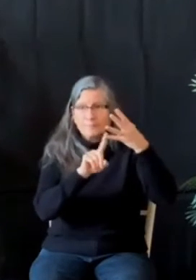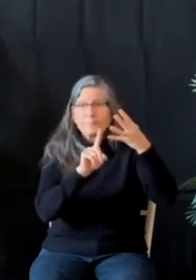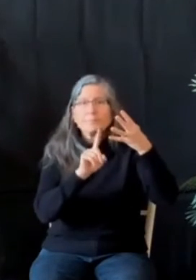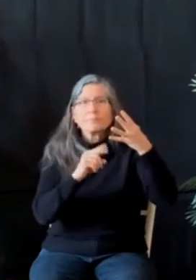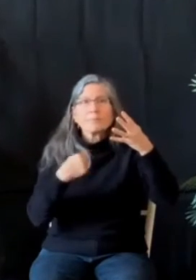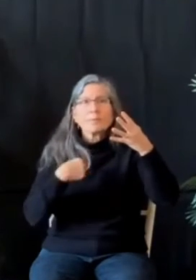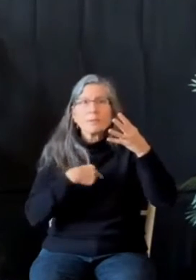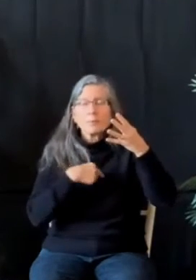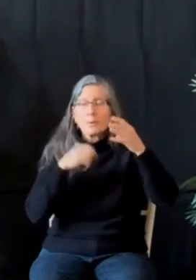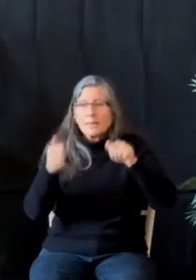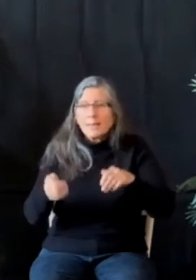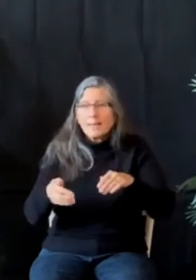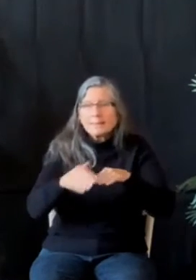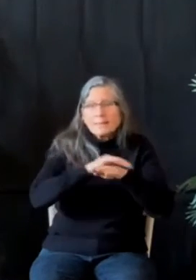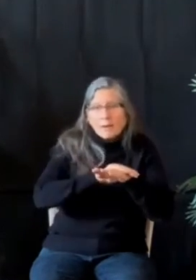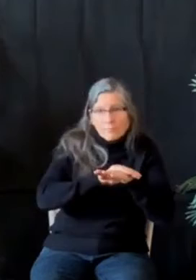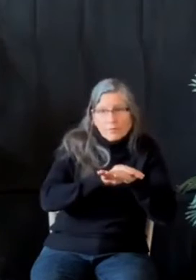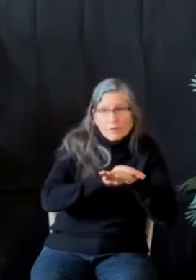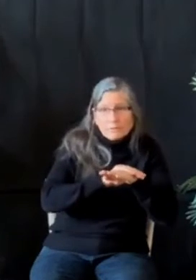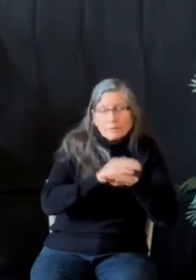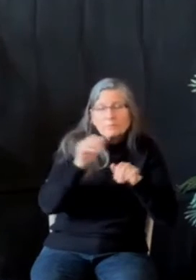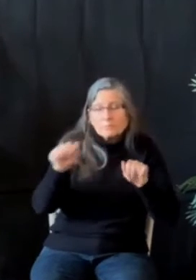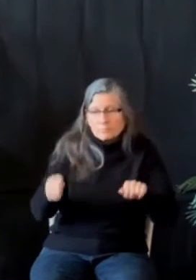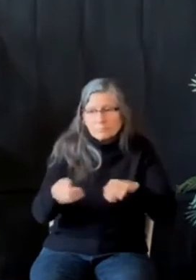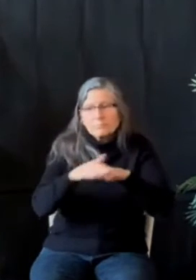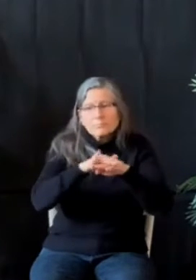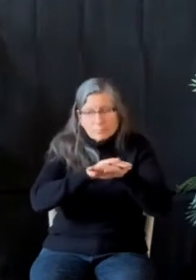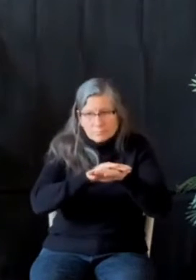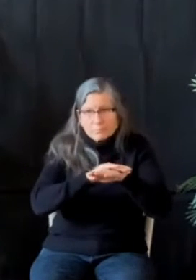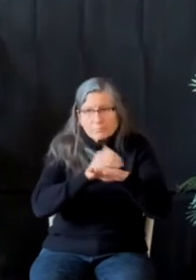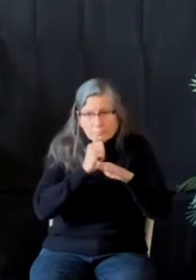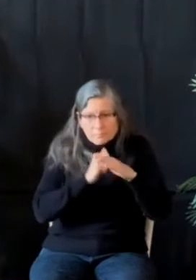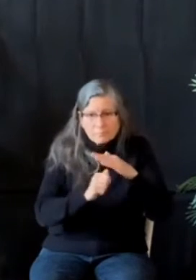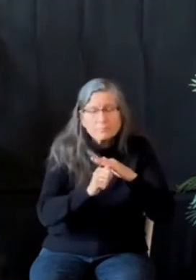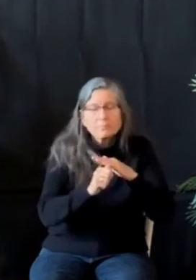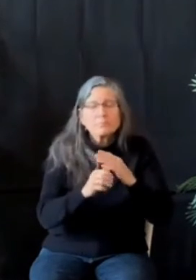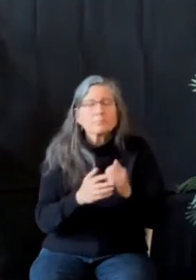we can cover it up. We can cover it up.